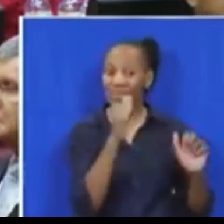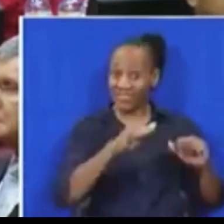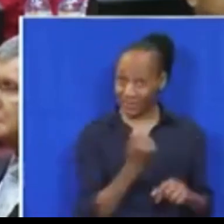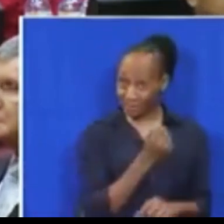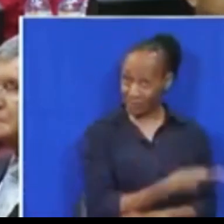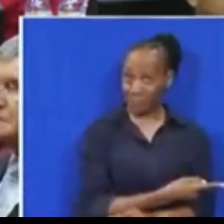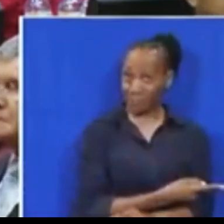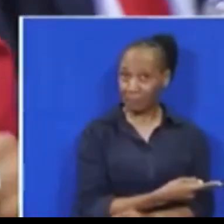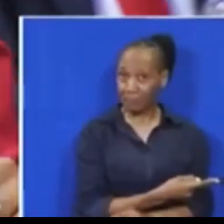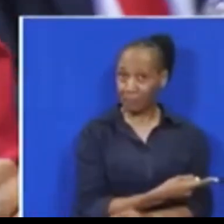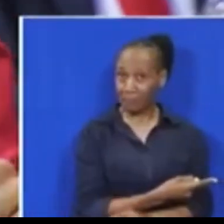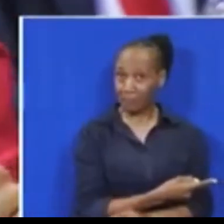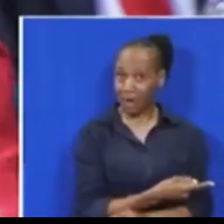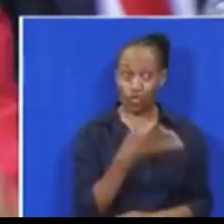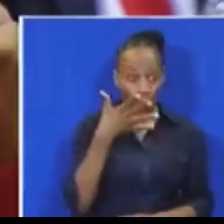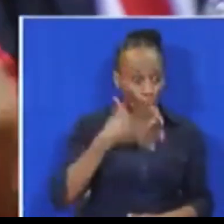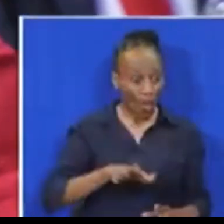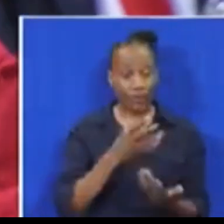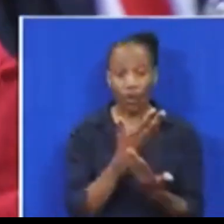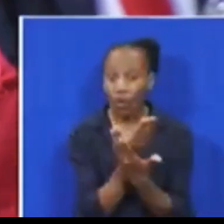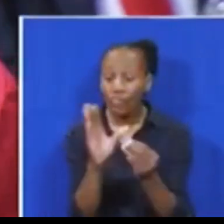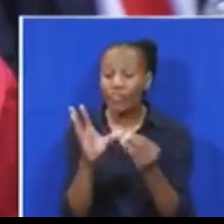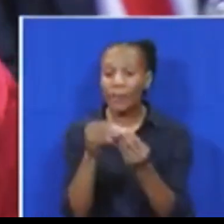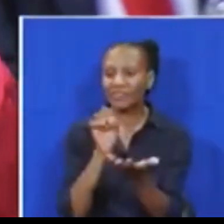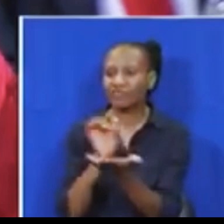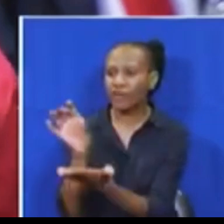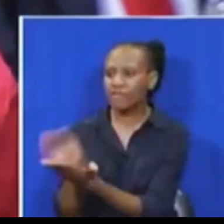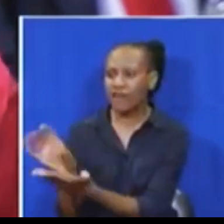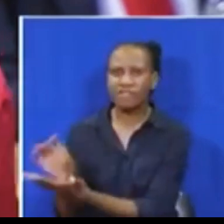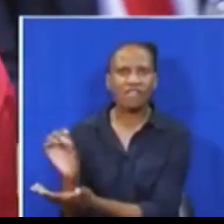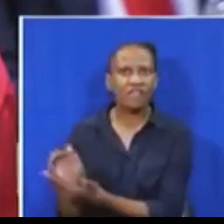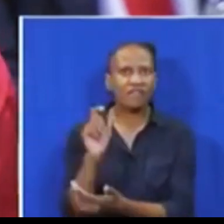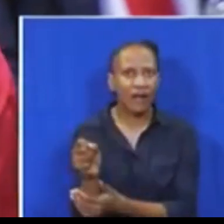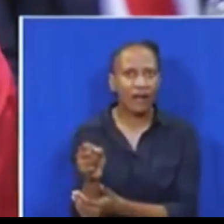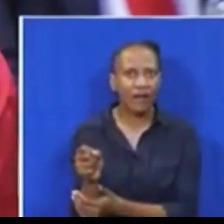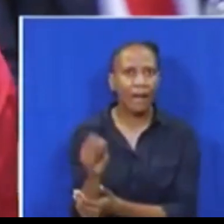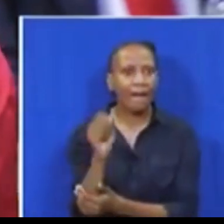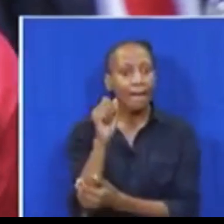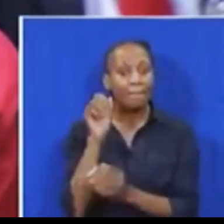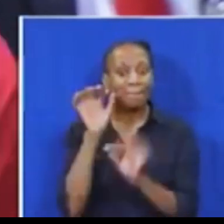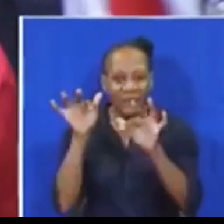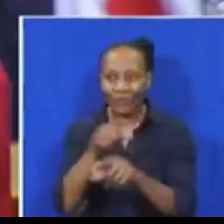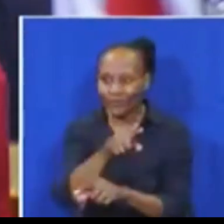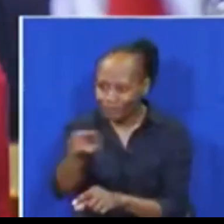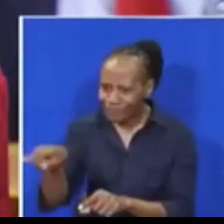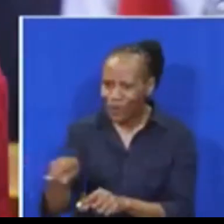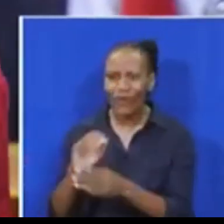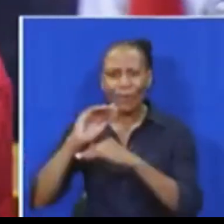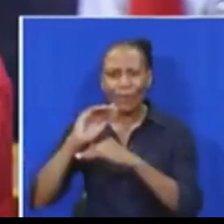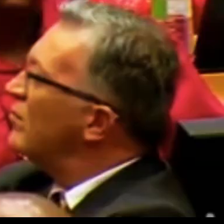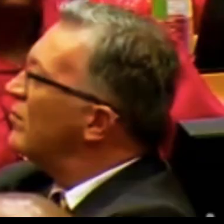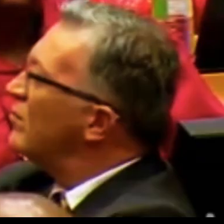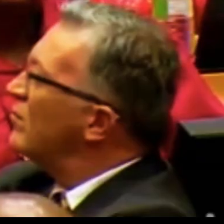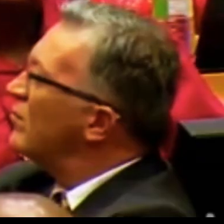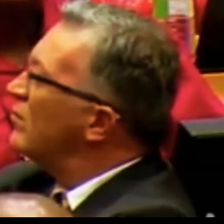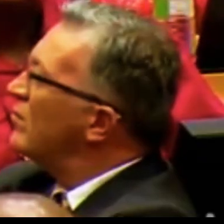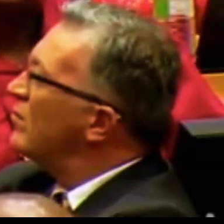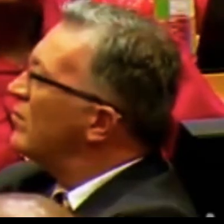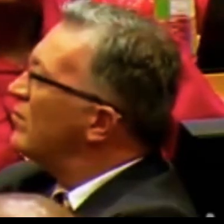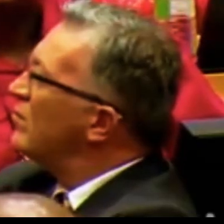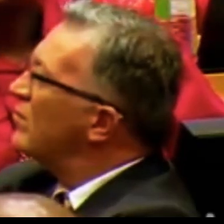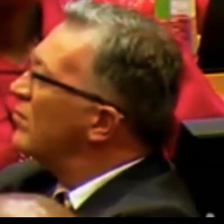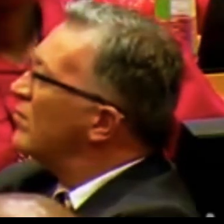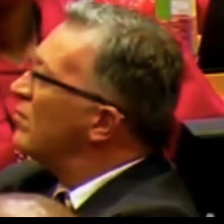are prepared to chase parliament out video Honorable people that has Malema, who ever are happened protecting the in South Africa. constitution in the name of the rules. leave. You cannot call that